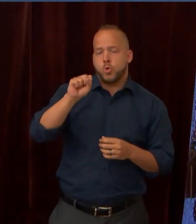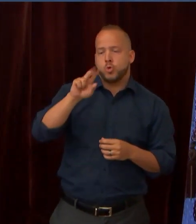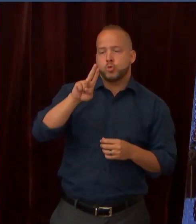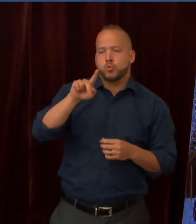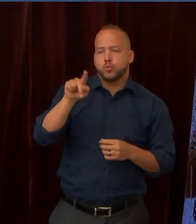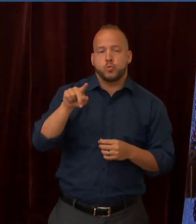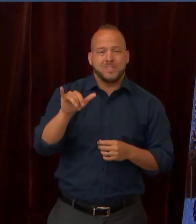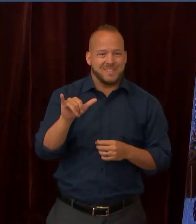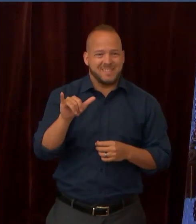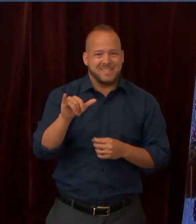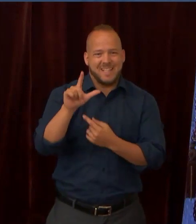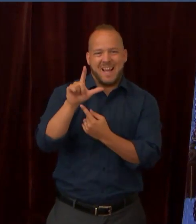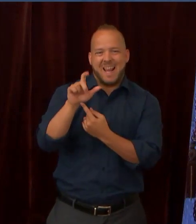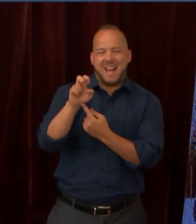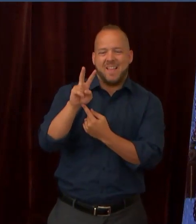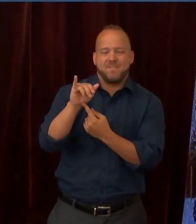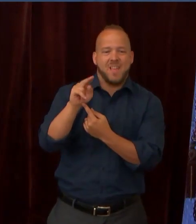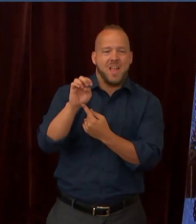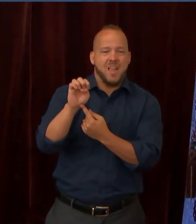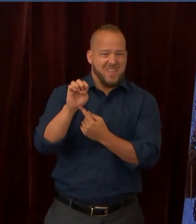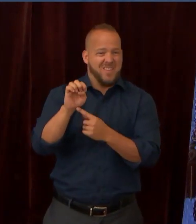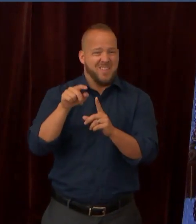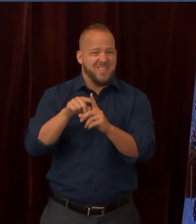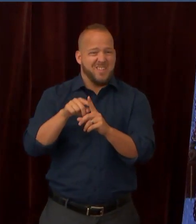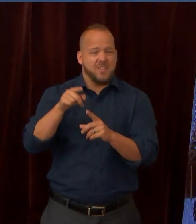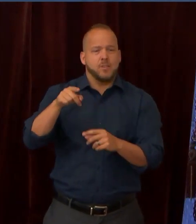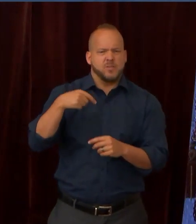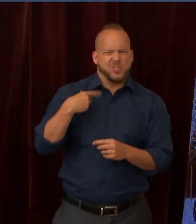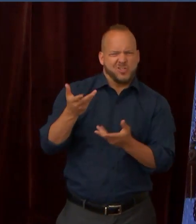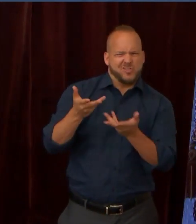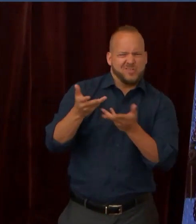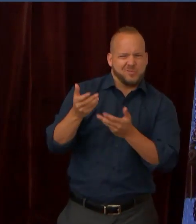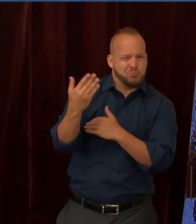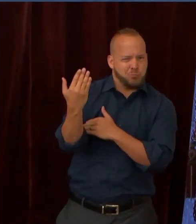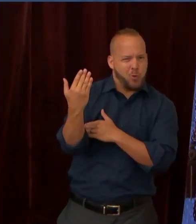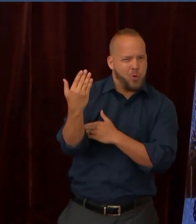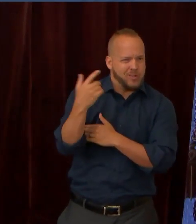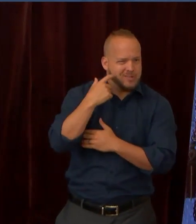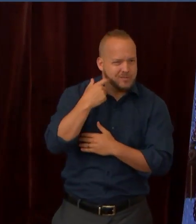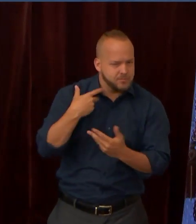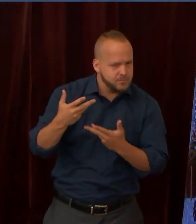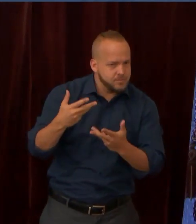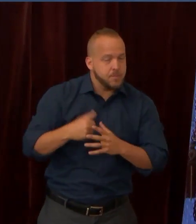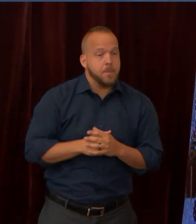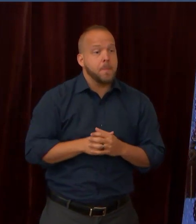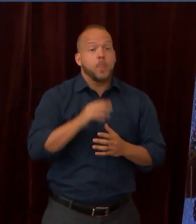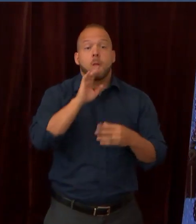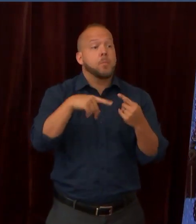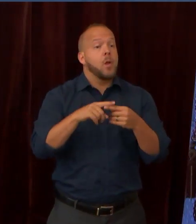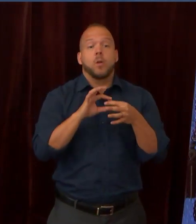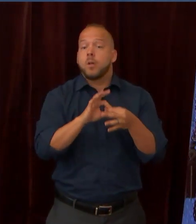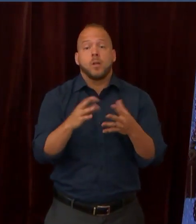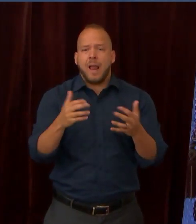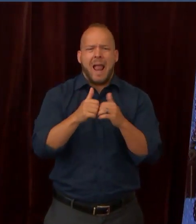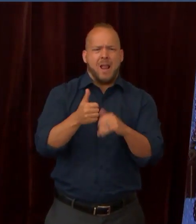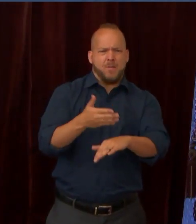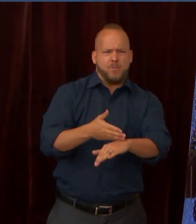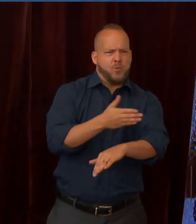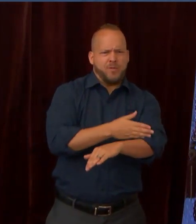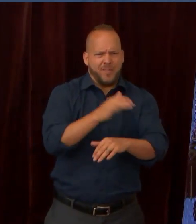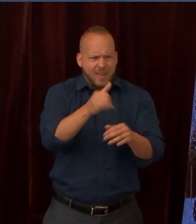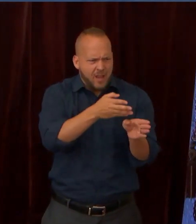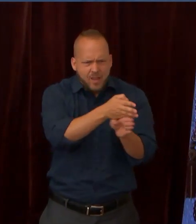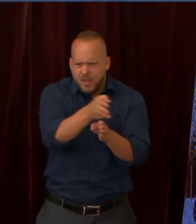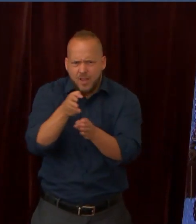will be talking to you tomorrow to give you some more specific information about the goals of how fast we